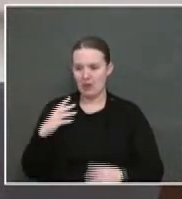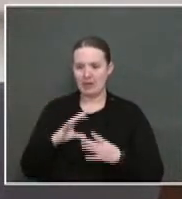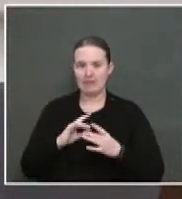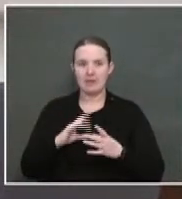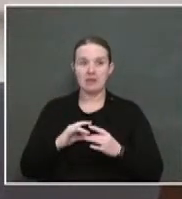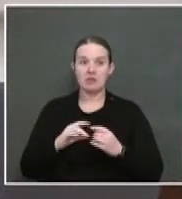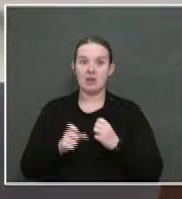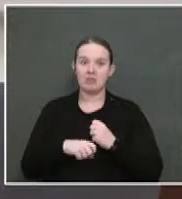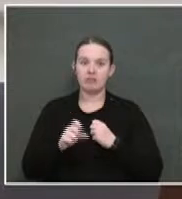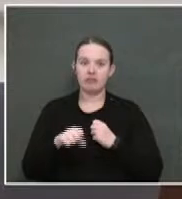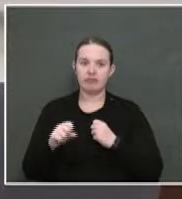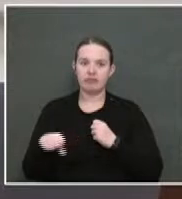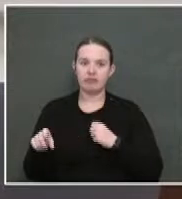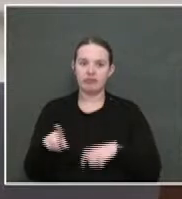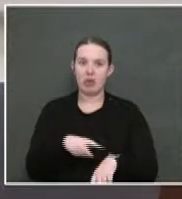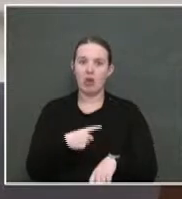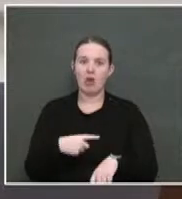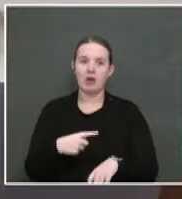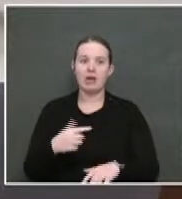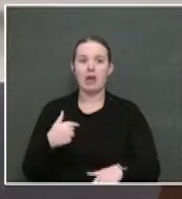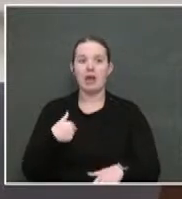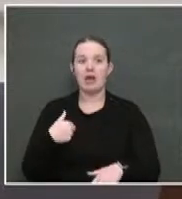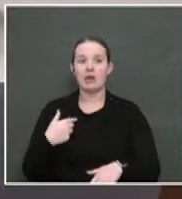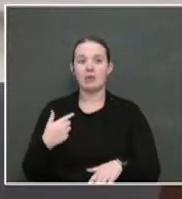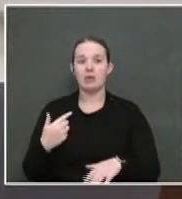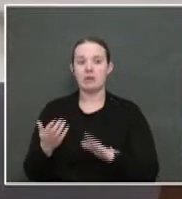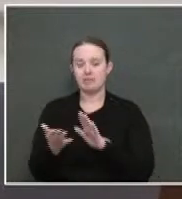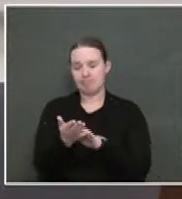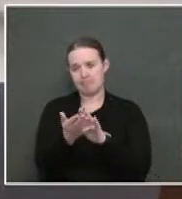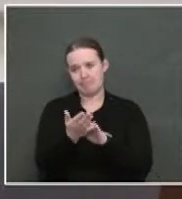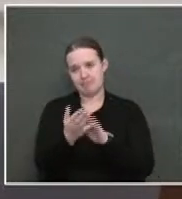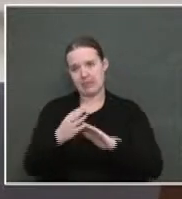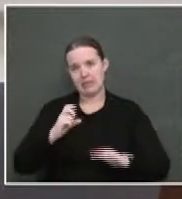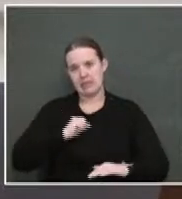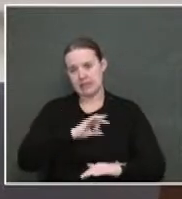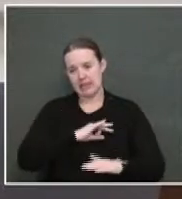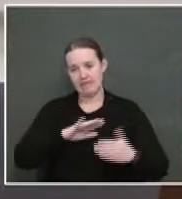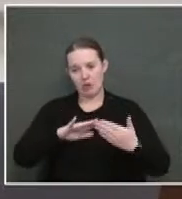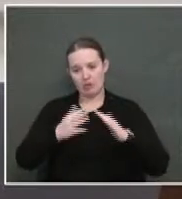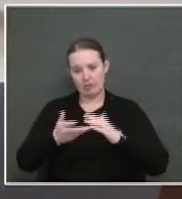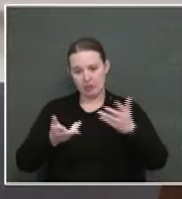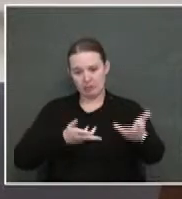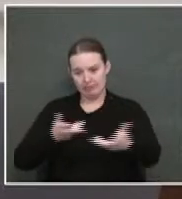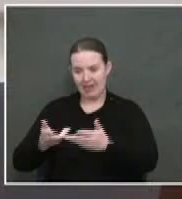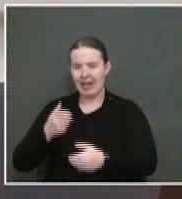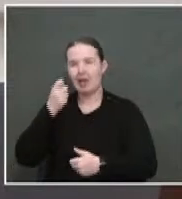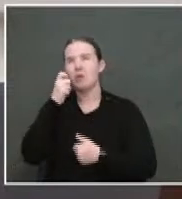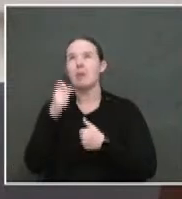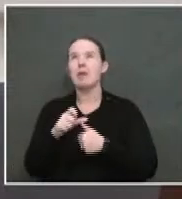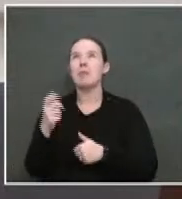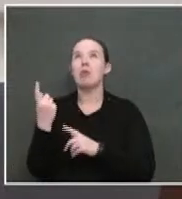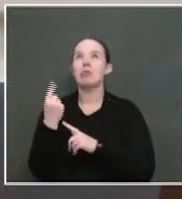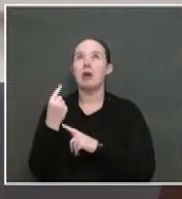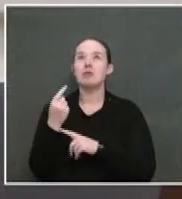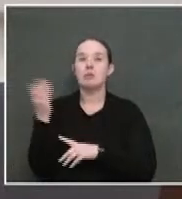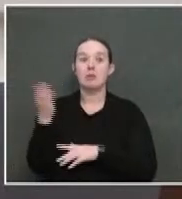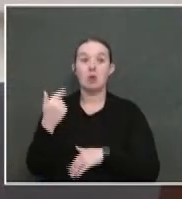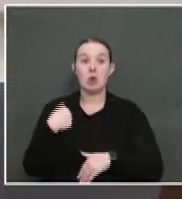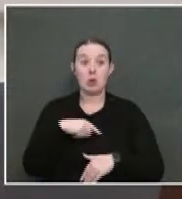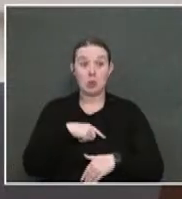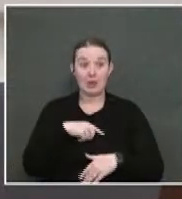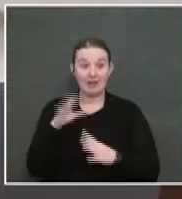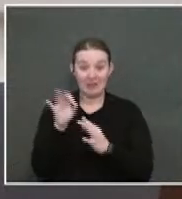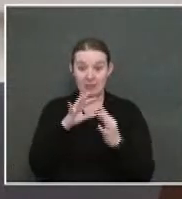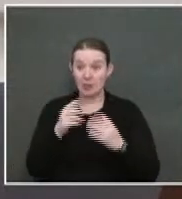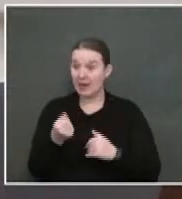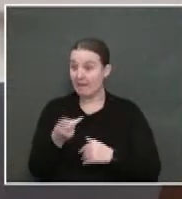mention this has taken a lot of time. I do want to commend city staff on the community engagement process, because I remember when y'all presented to us last year, that was some of the feedback. We actually had